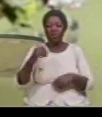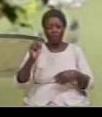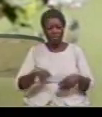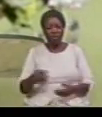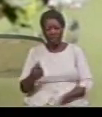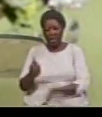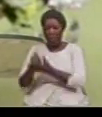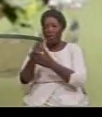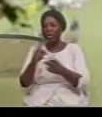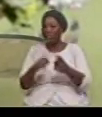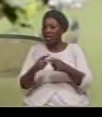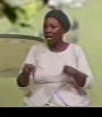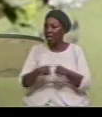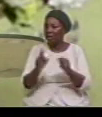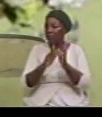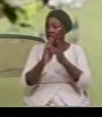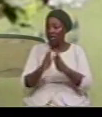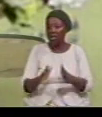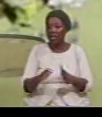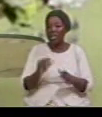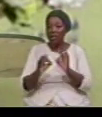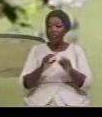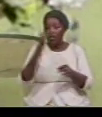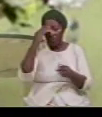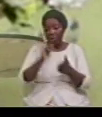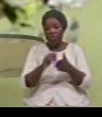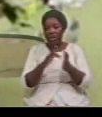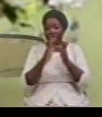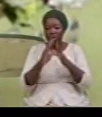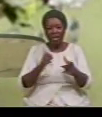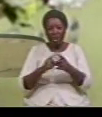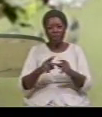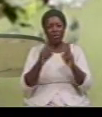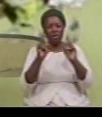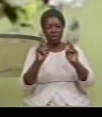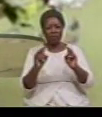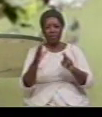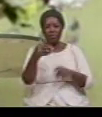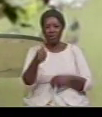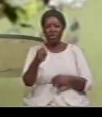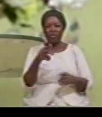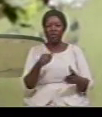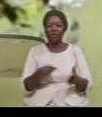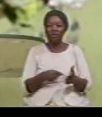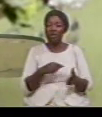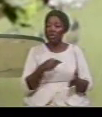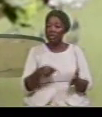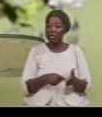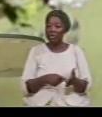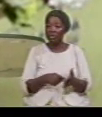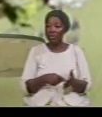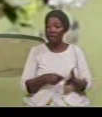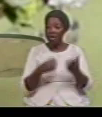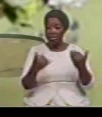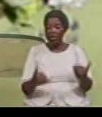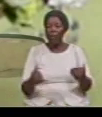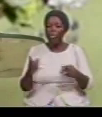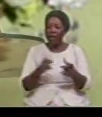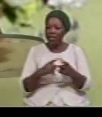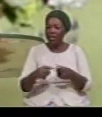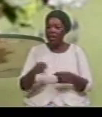our lives and make sure we are free from the leprosy of sin, and afterward watch